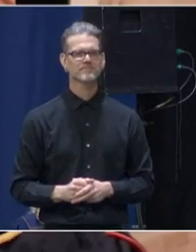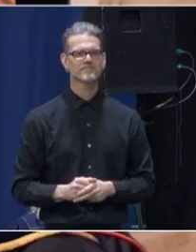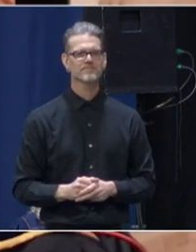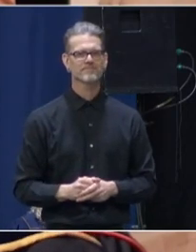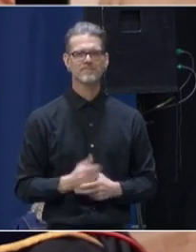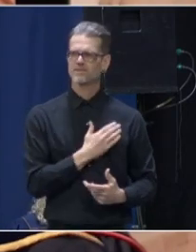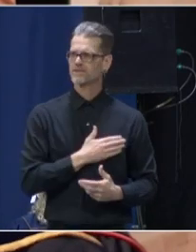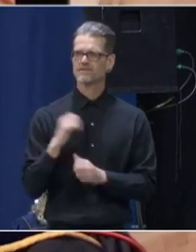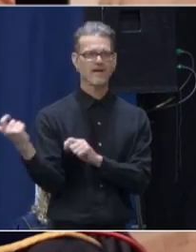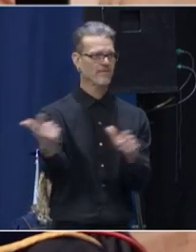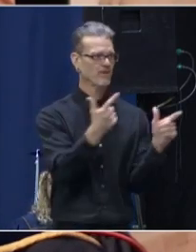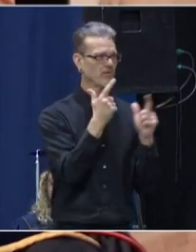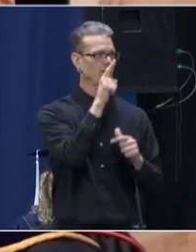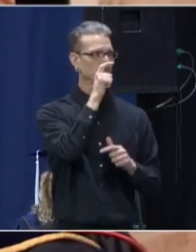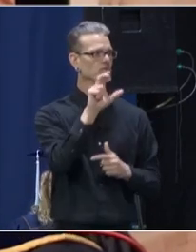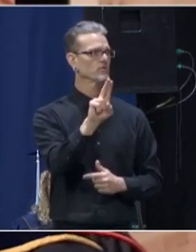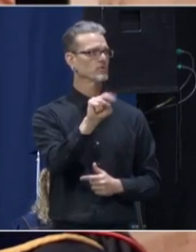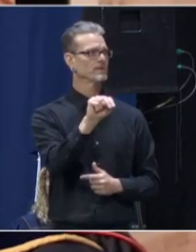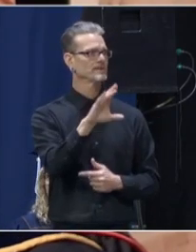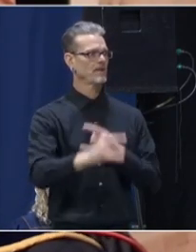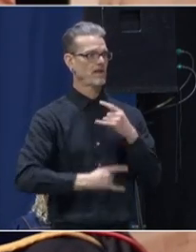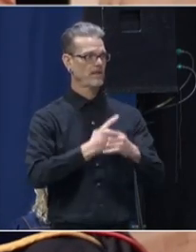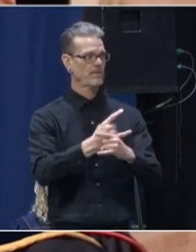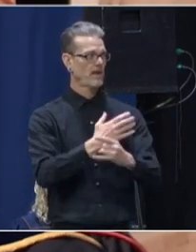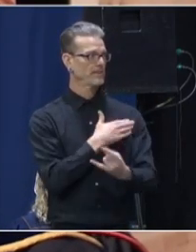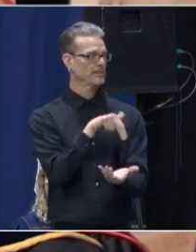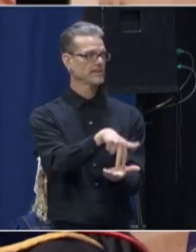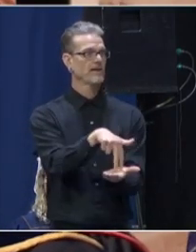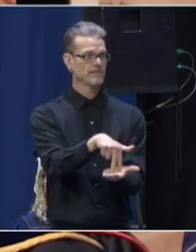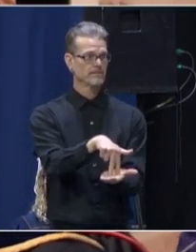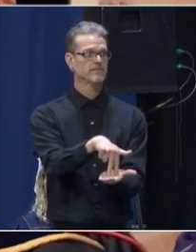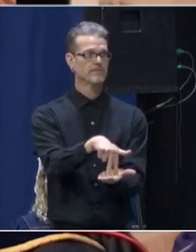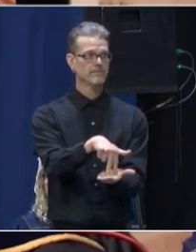Will everyone who is a UNC alum please stand?